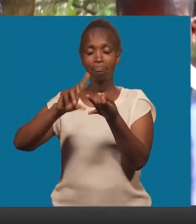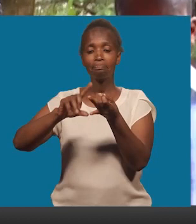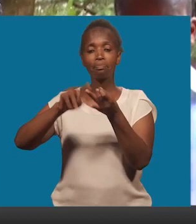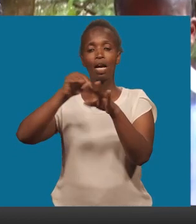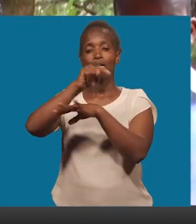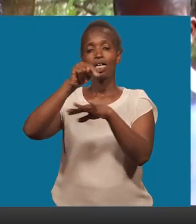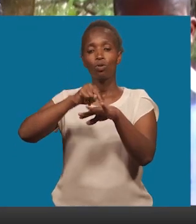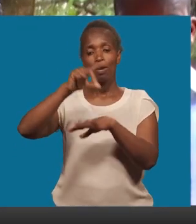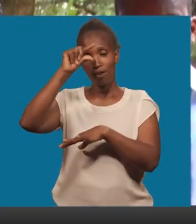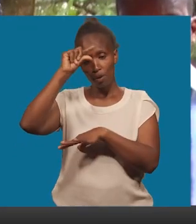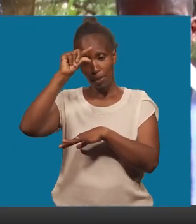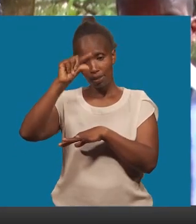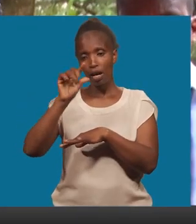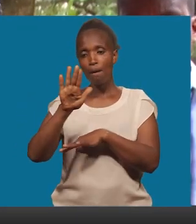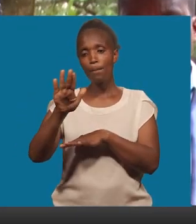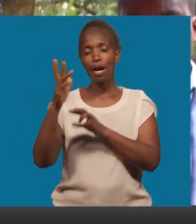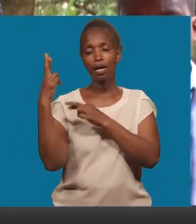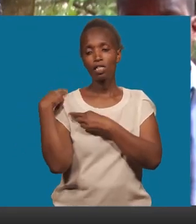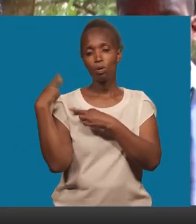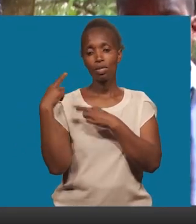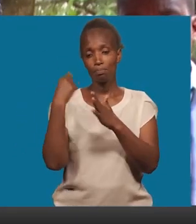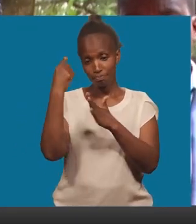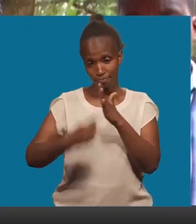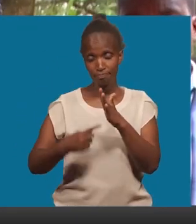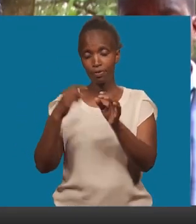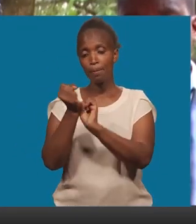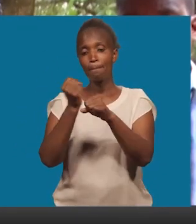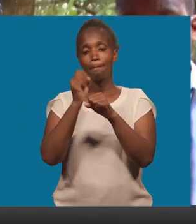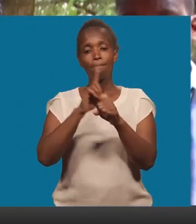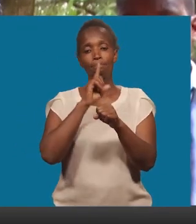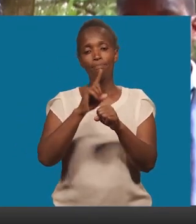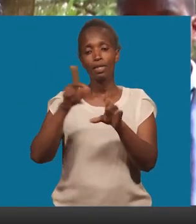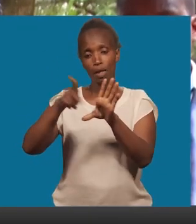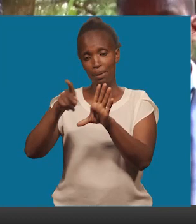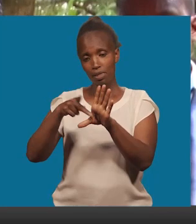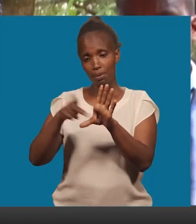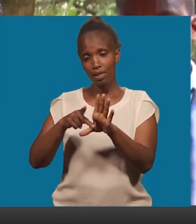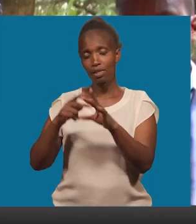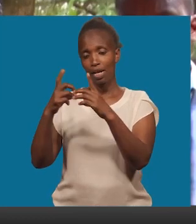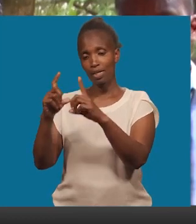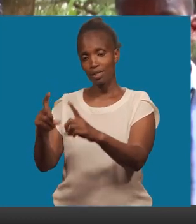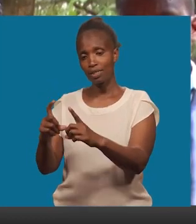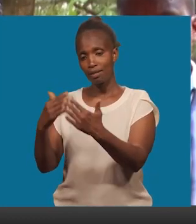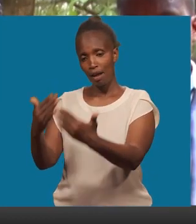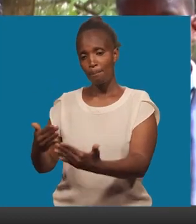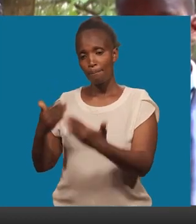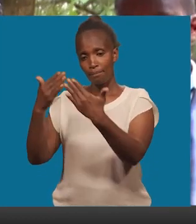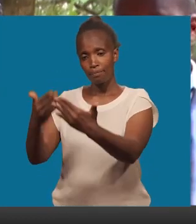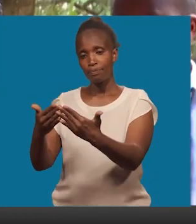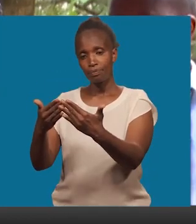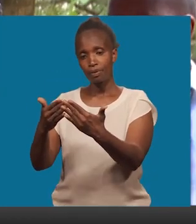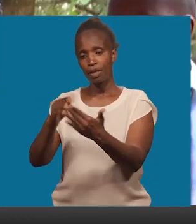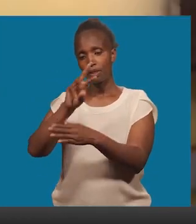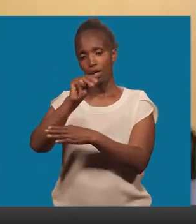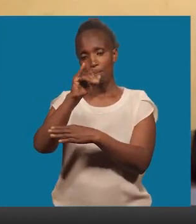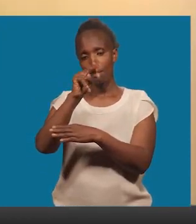major responsibility is to ensure that they also participate in issuance of mining permits at this